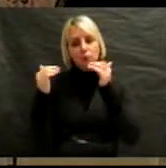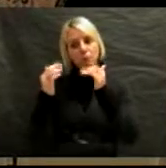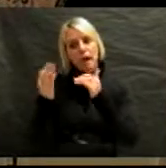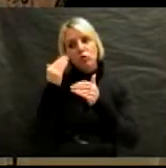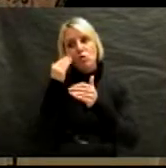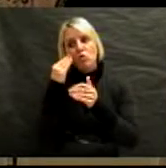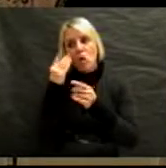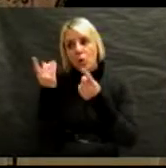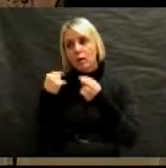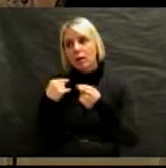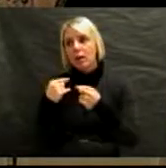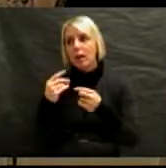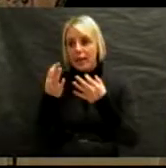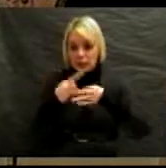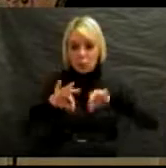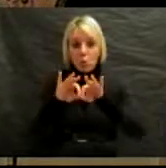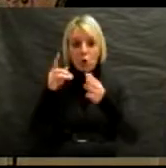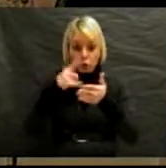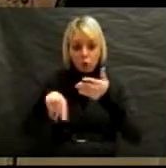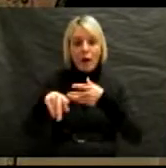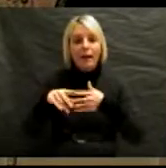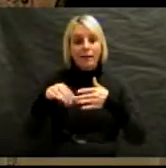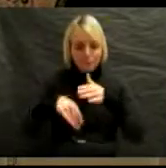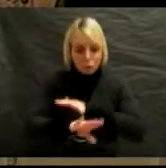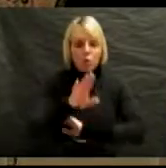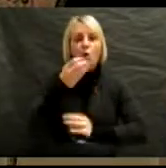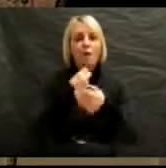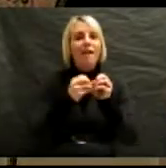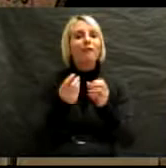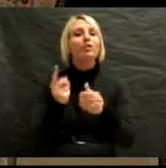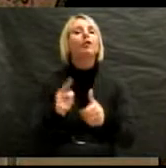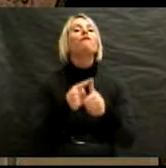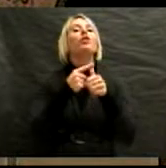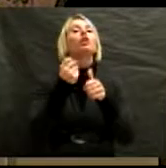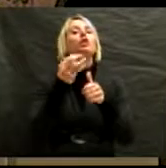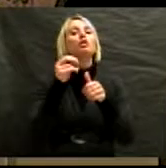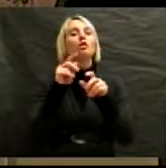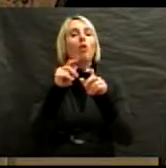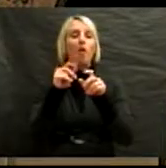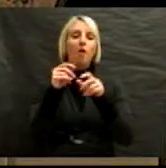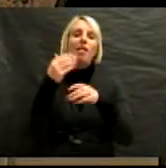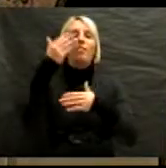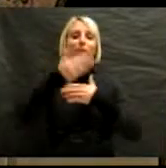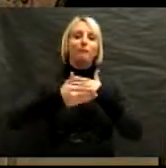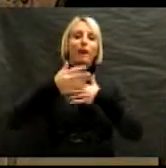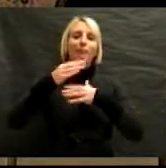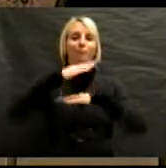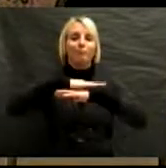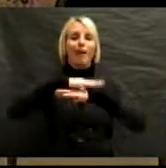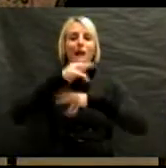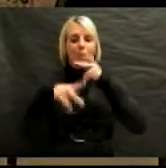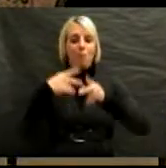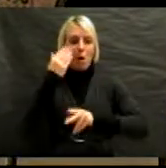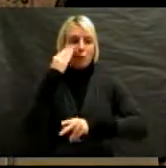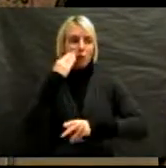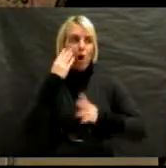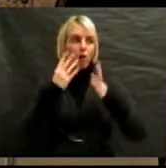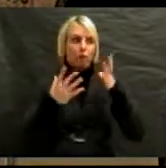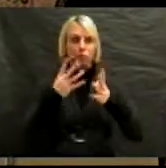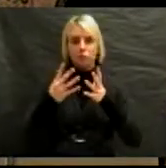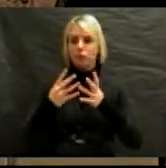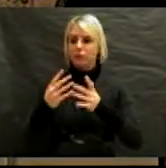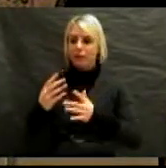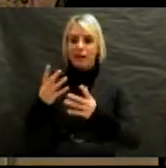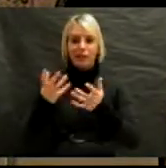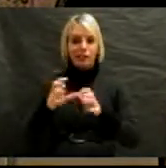yeah. are in we the shouldn't be building. wandering around the buildings Yeah, without yeah, checking. it gets- Security Teachers. wouldn't let us just wander the Right, building right. anyhow. No. So there's safety concerns that should